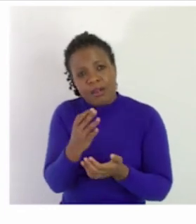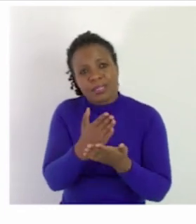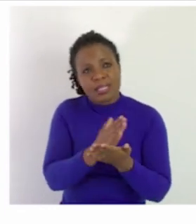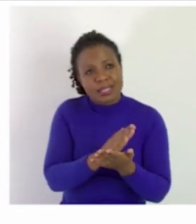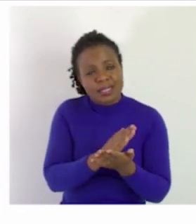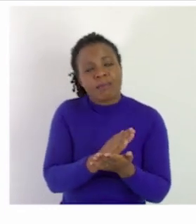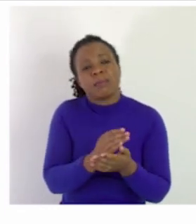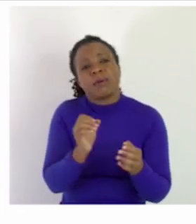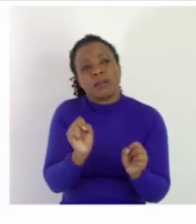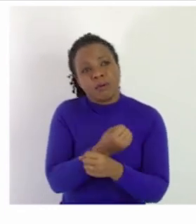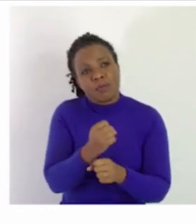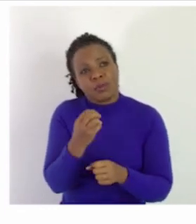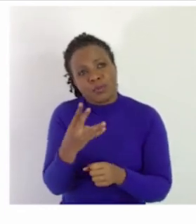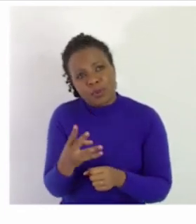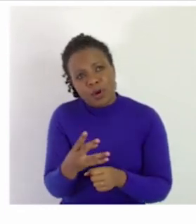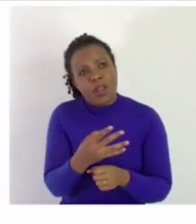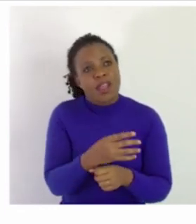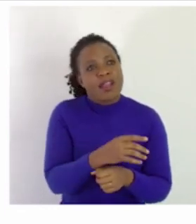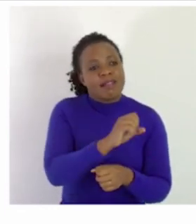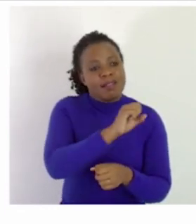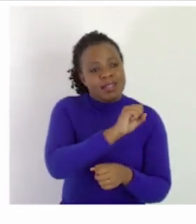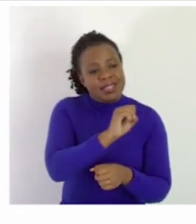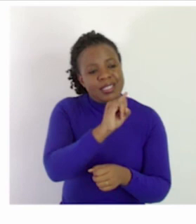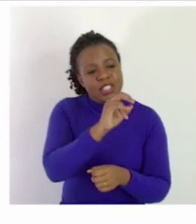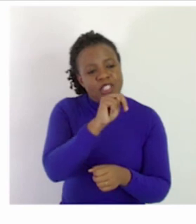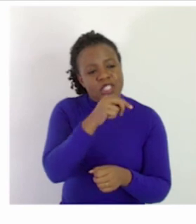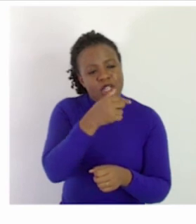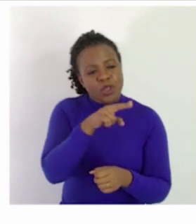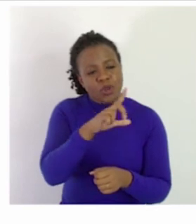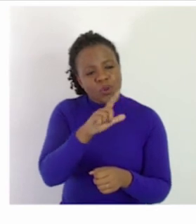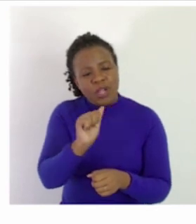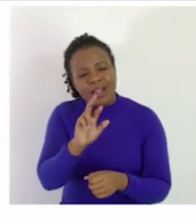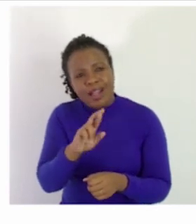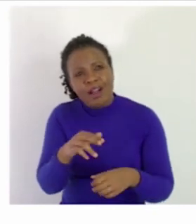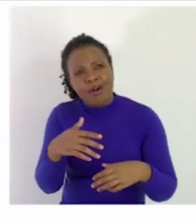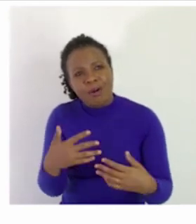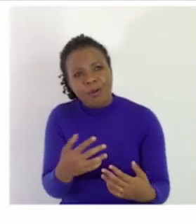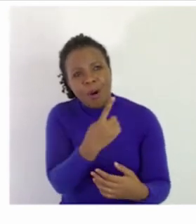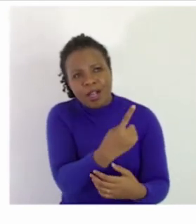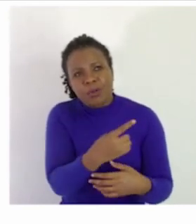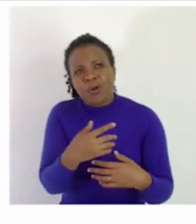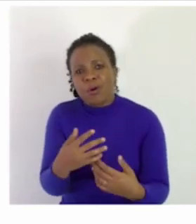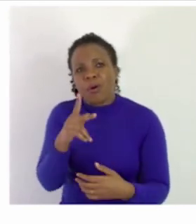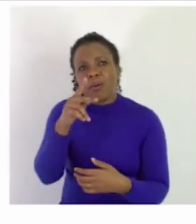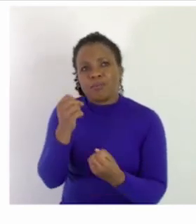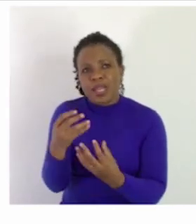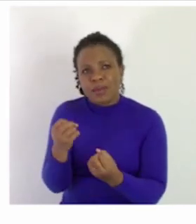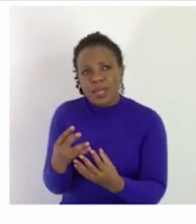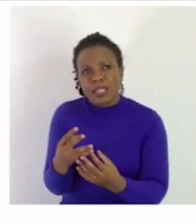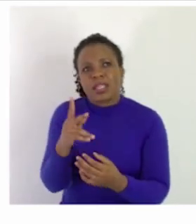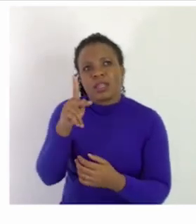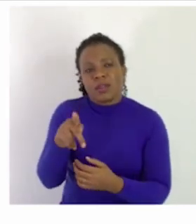singulars and plurals in that song. So, in pairs,